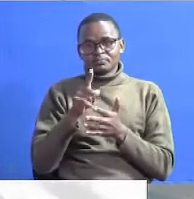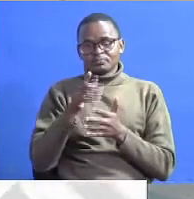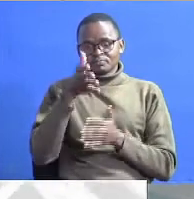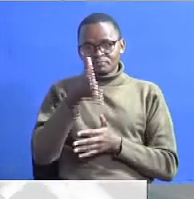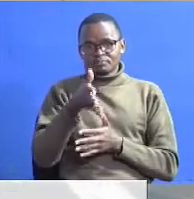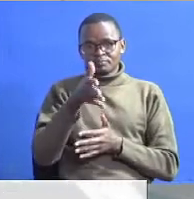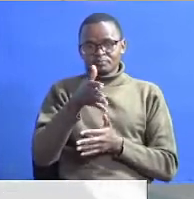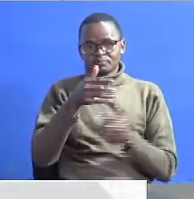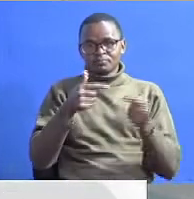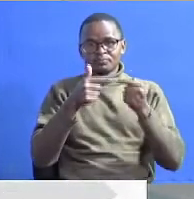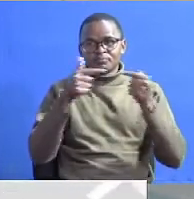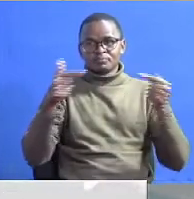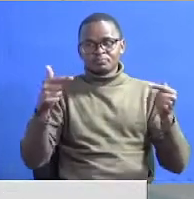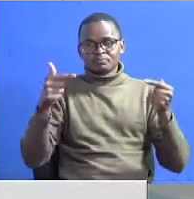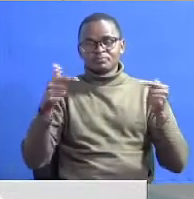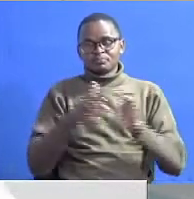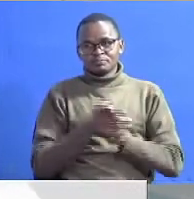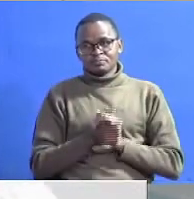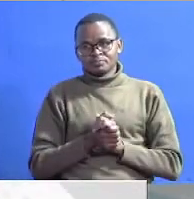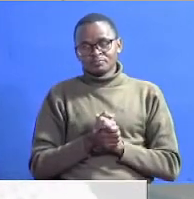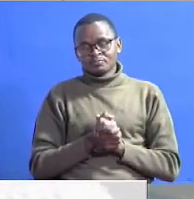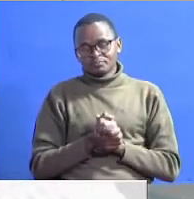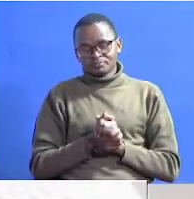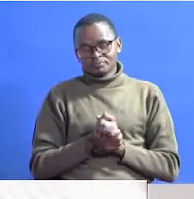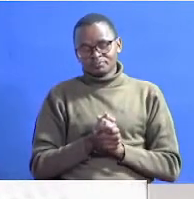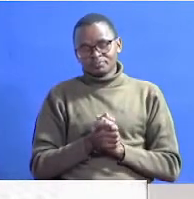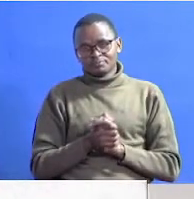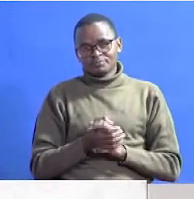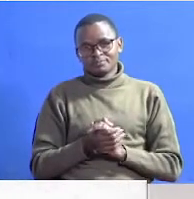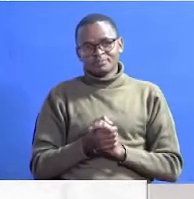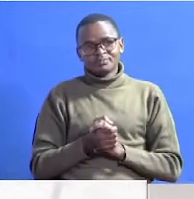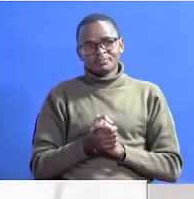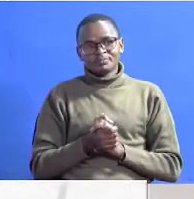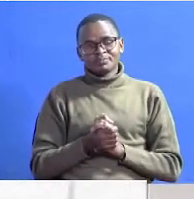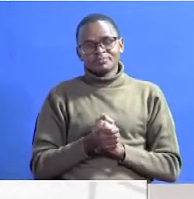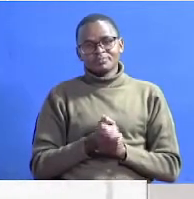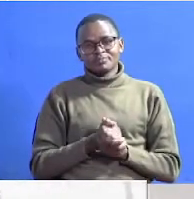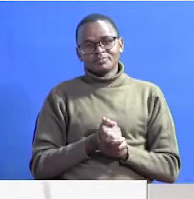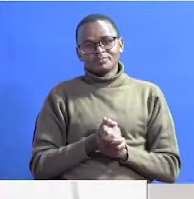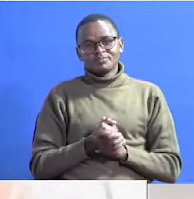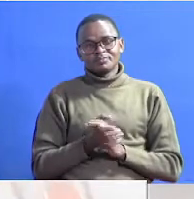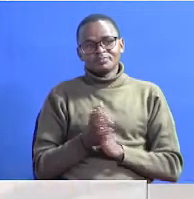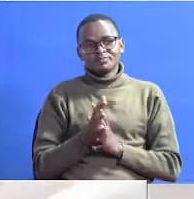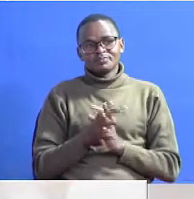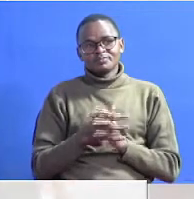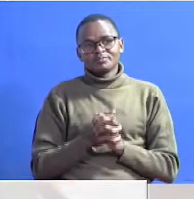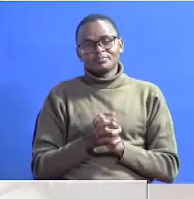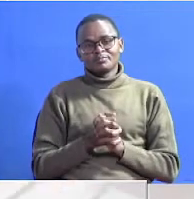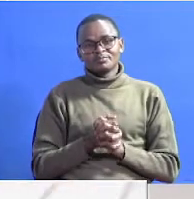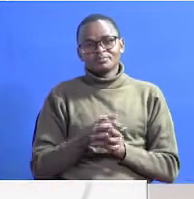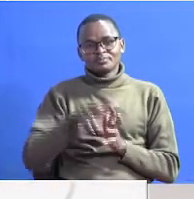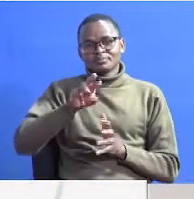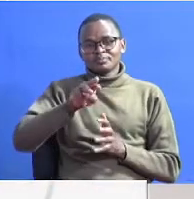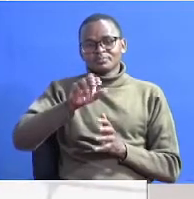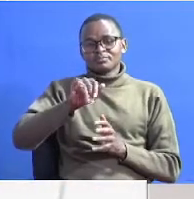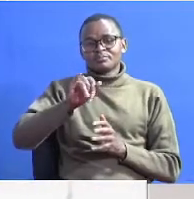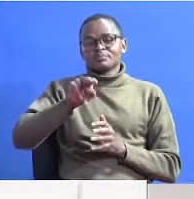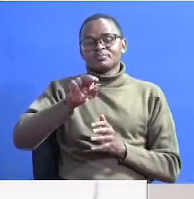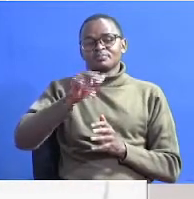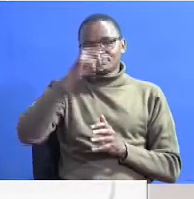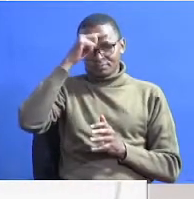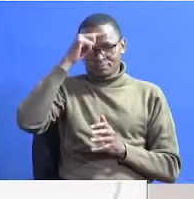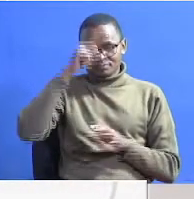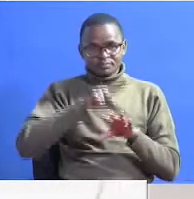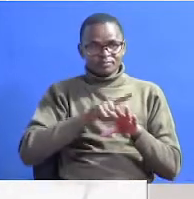an opposition. That is my view. Right. Interesting. Now, Maina, maybe as we're winding up because